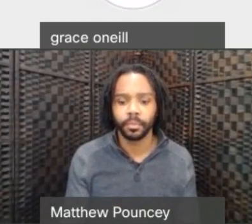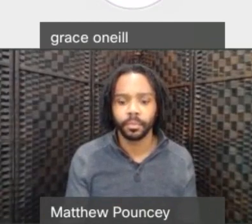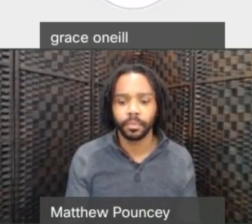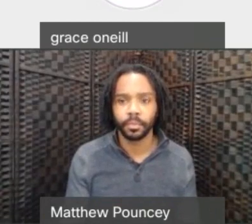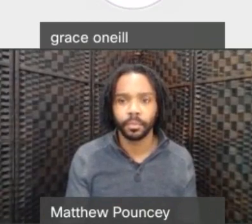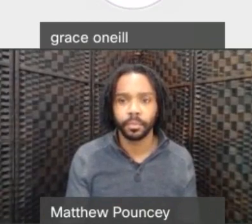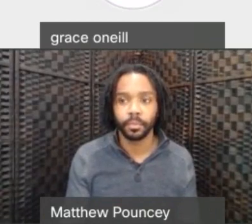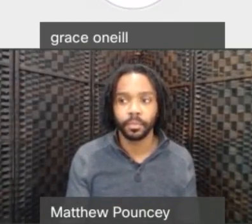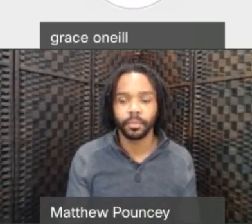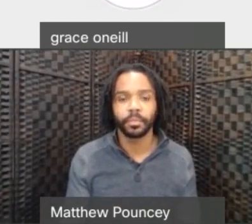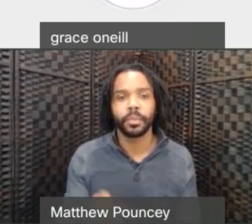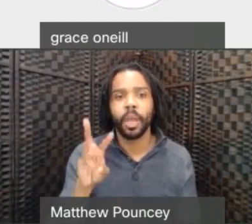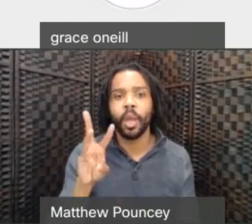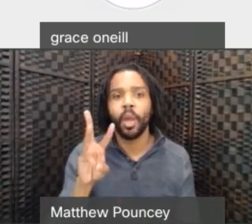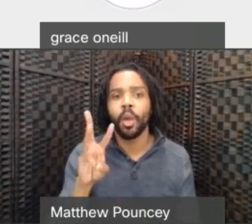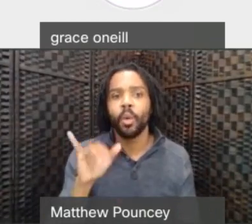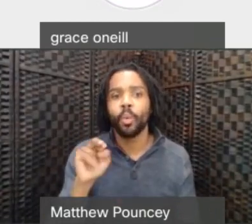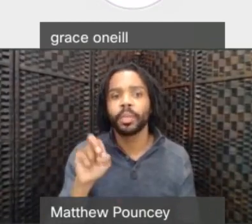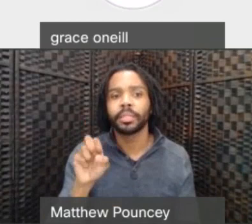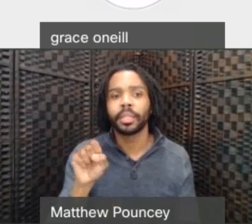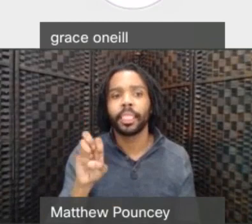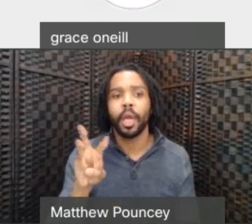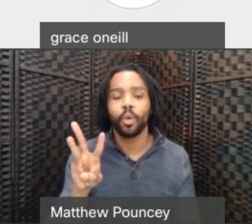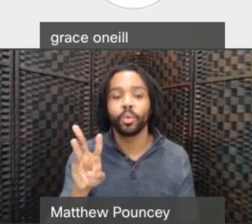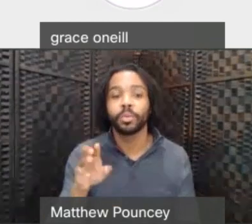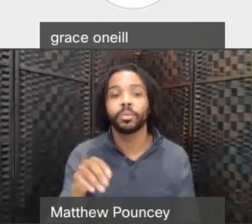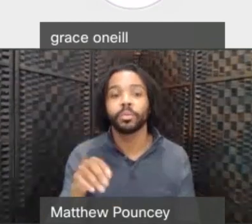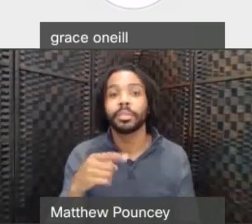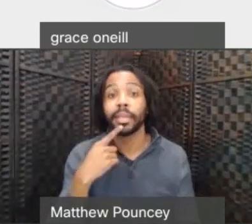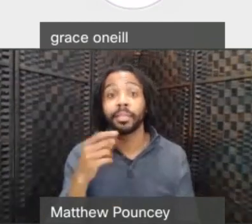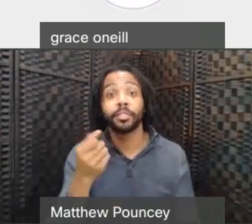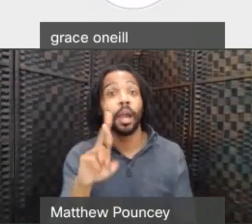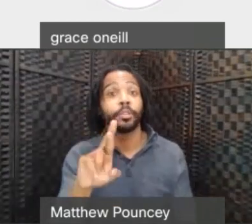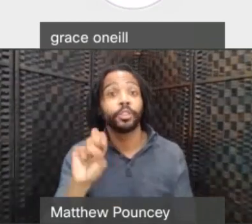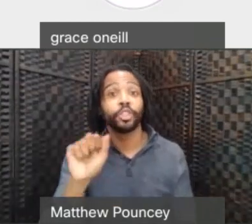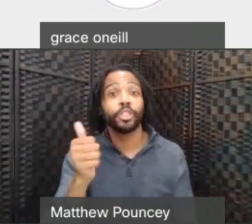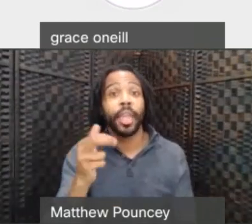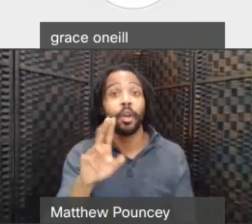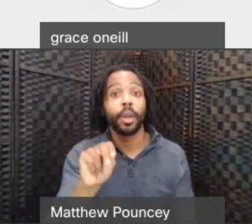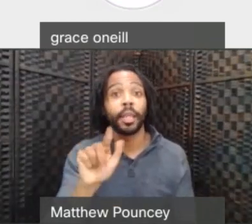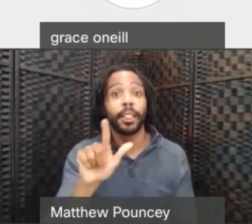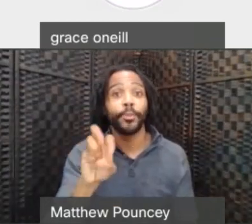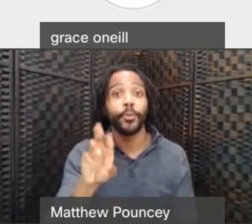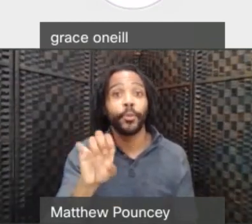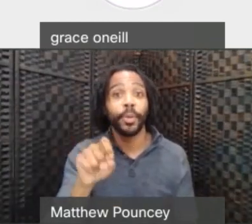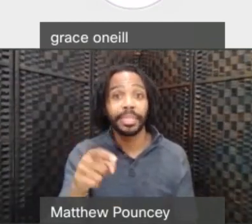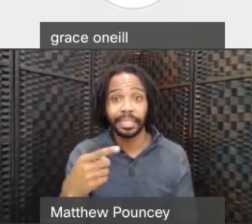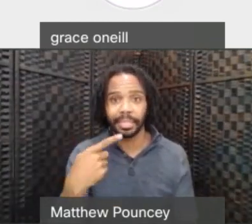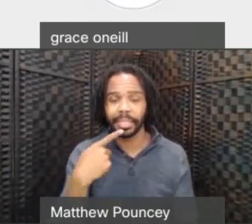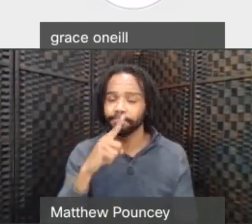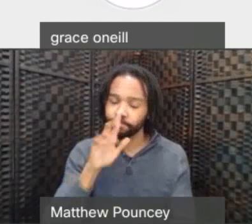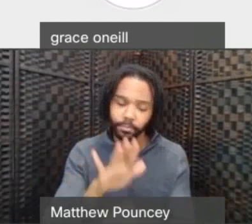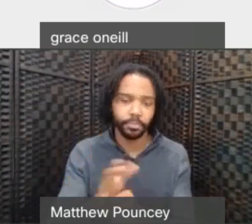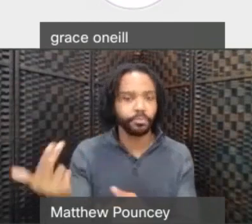And Dr. Sharon Lewis promised me that she would be on our call next week. I had requested that she would be on the call today, but she